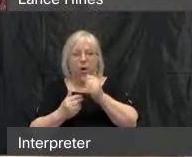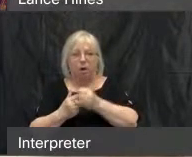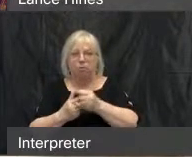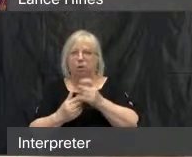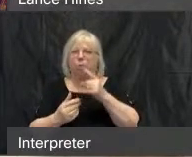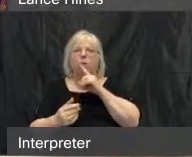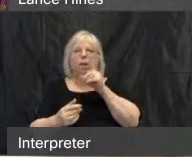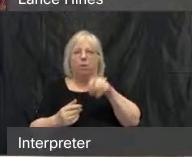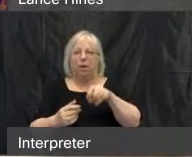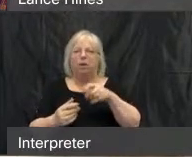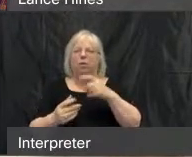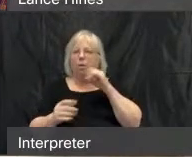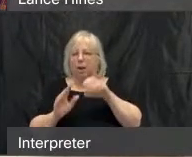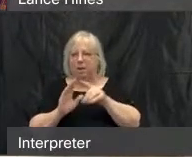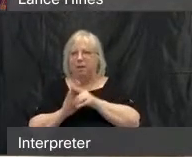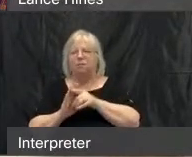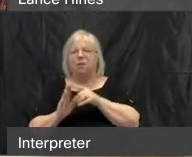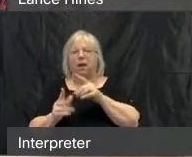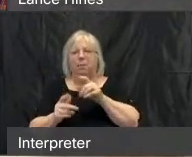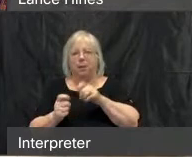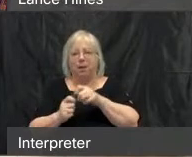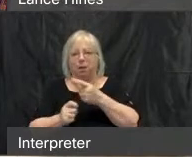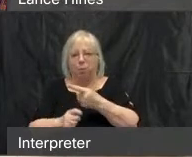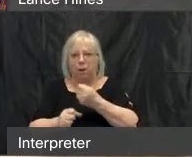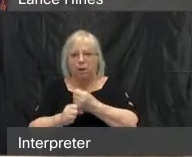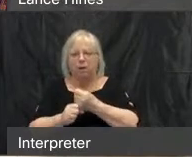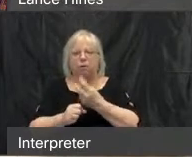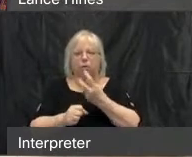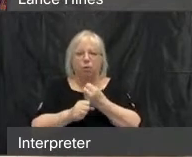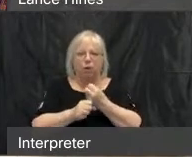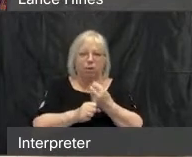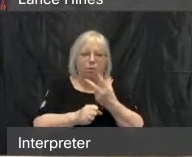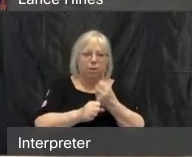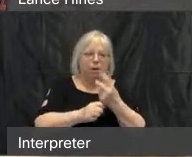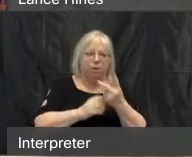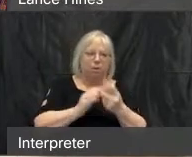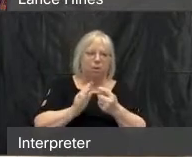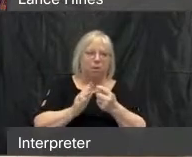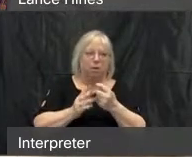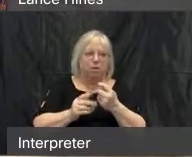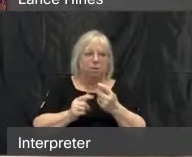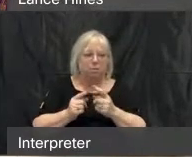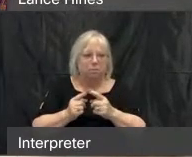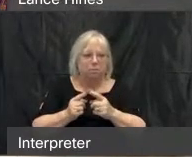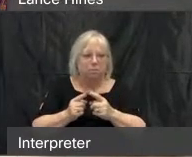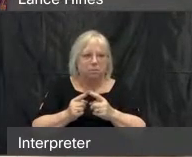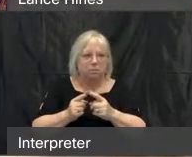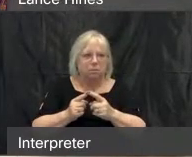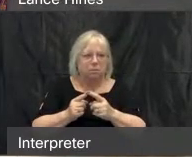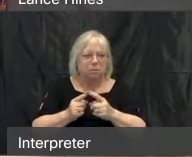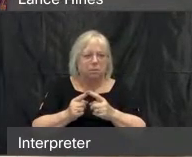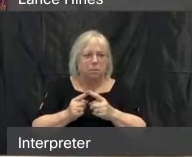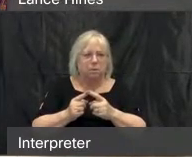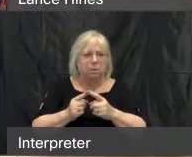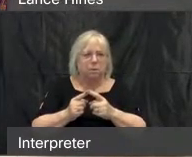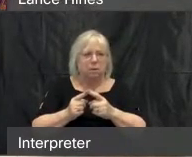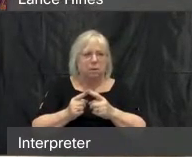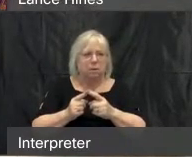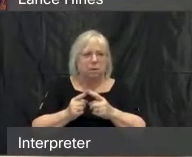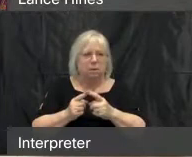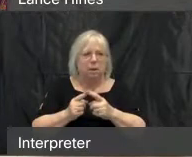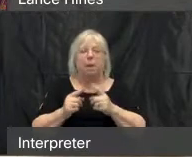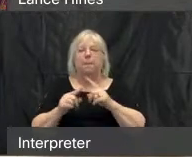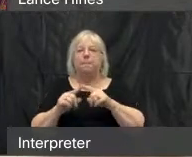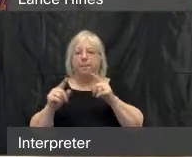period, two-year period, three-year period. Those wards were not picked or chosen arbitrarily. Those wards have some